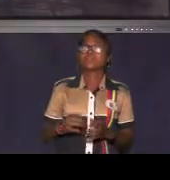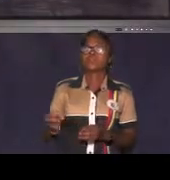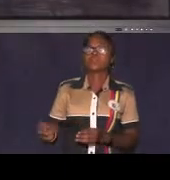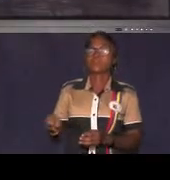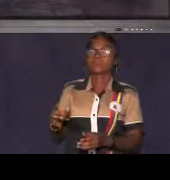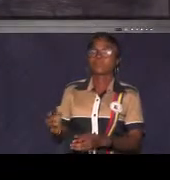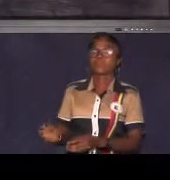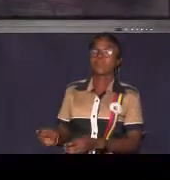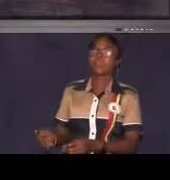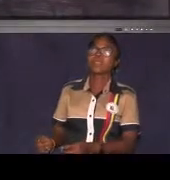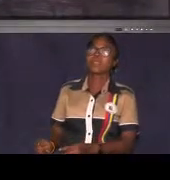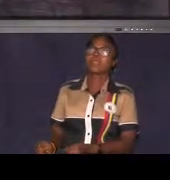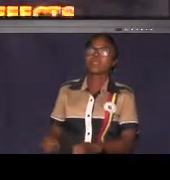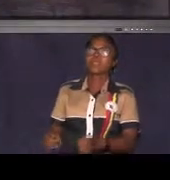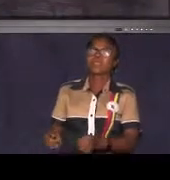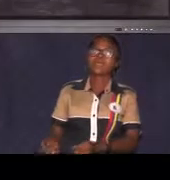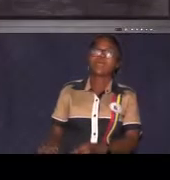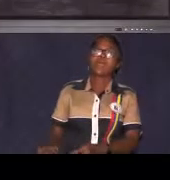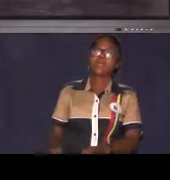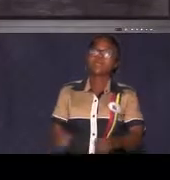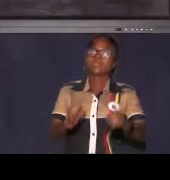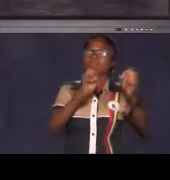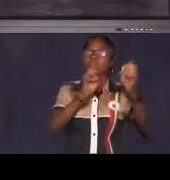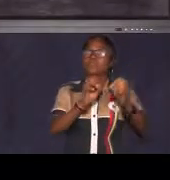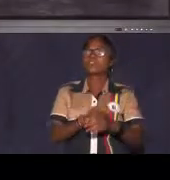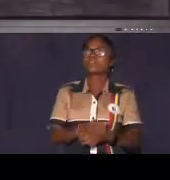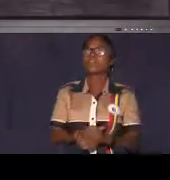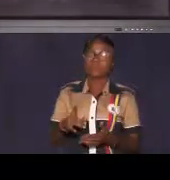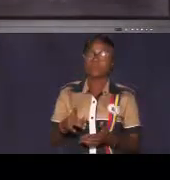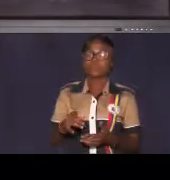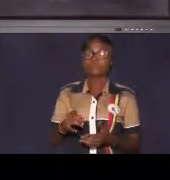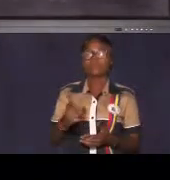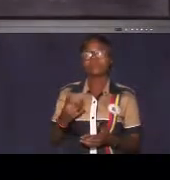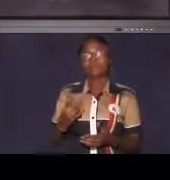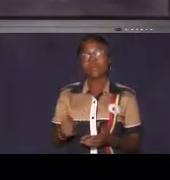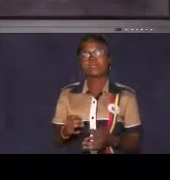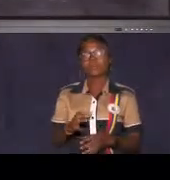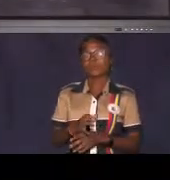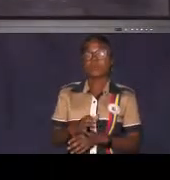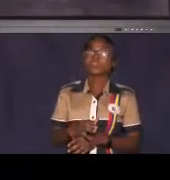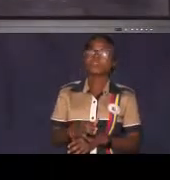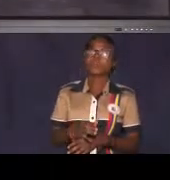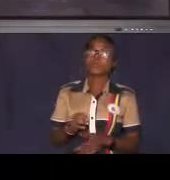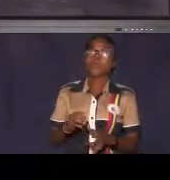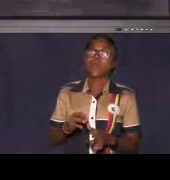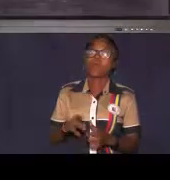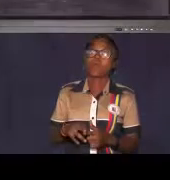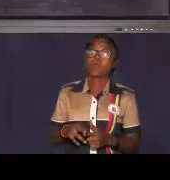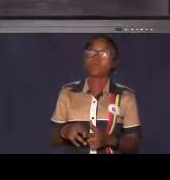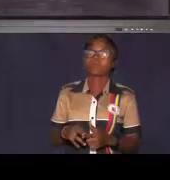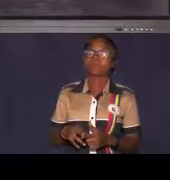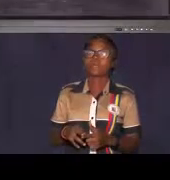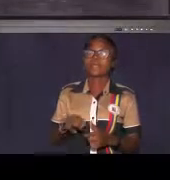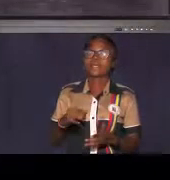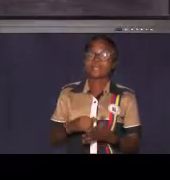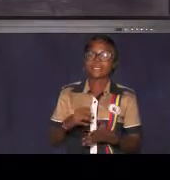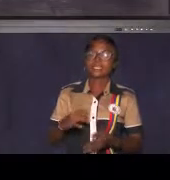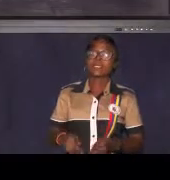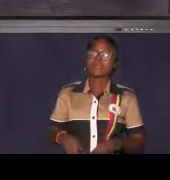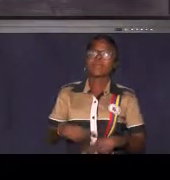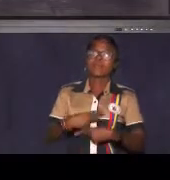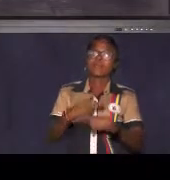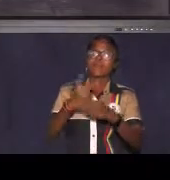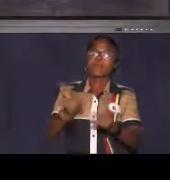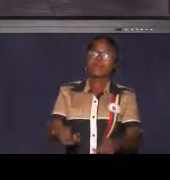in Nigeria. What does that mean? Wait, let me explain. Let's look at the good effect of mineral resources in Nigeria. One,